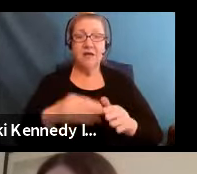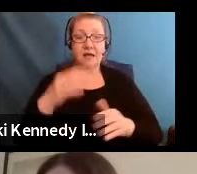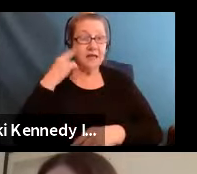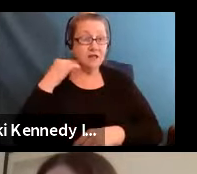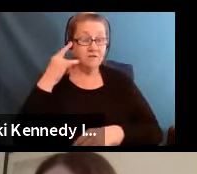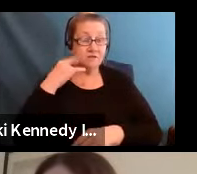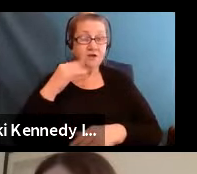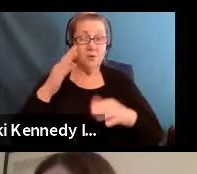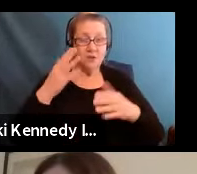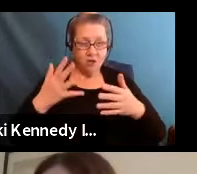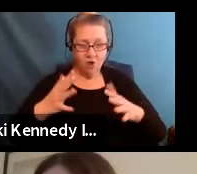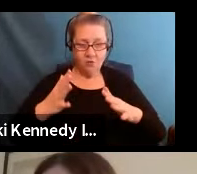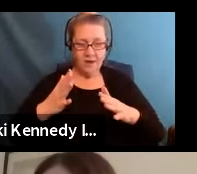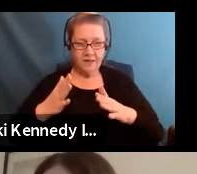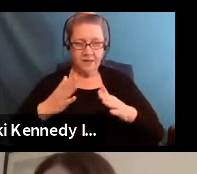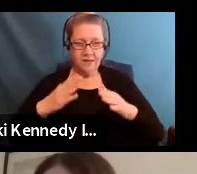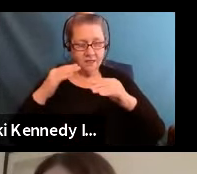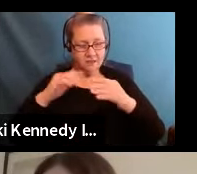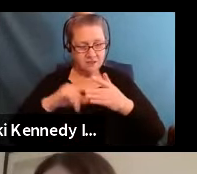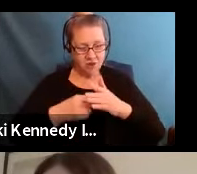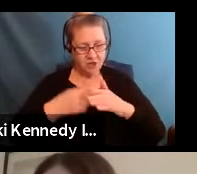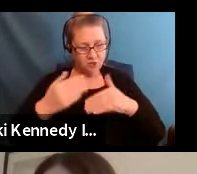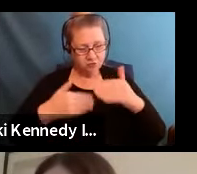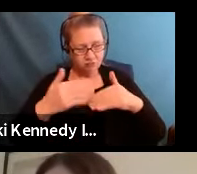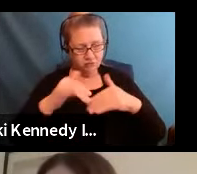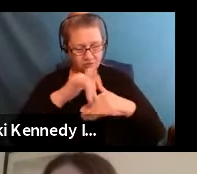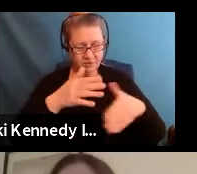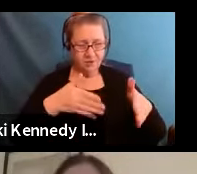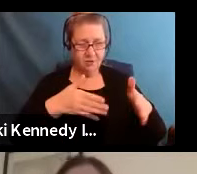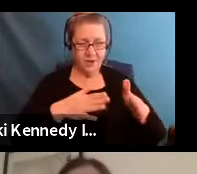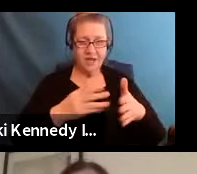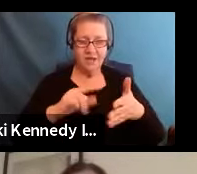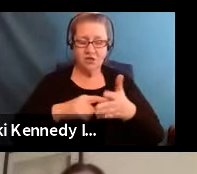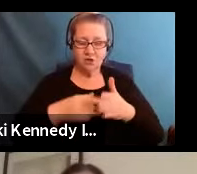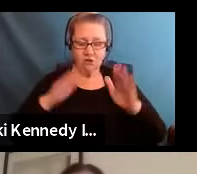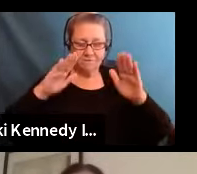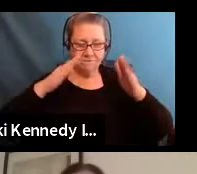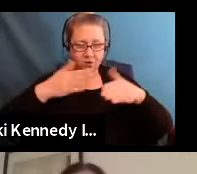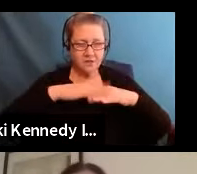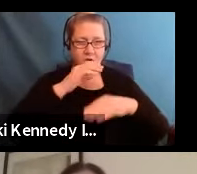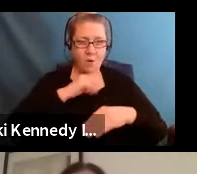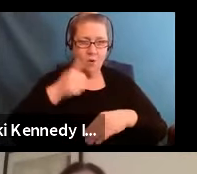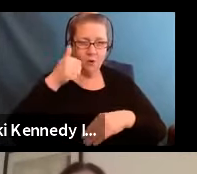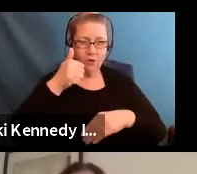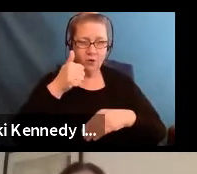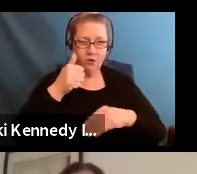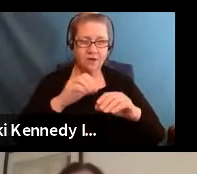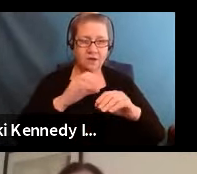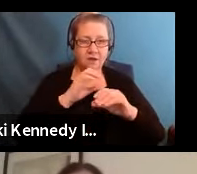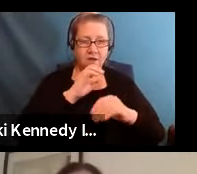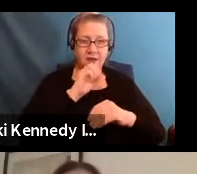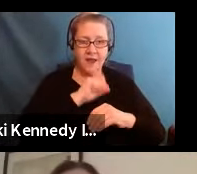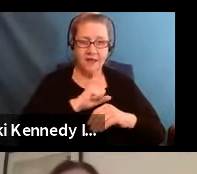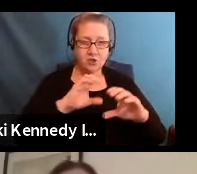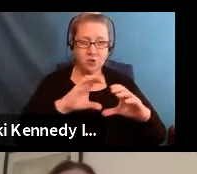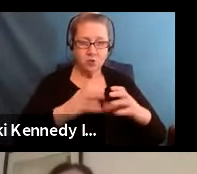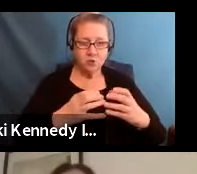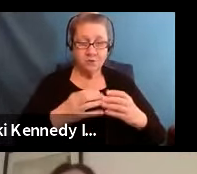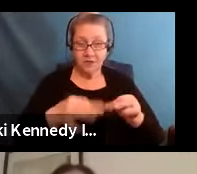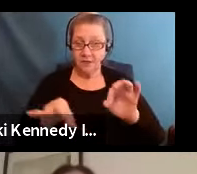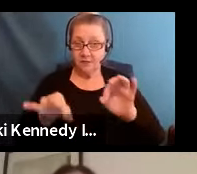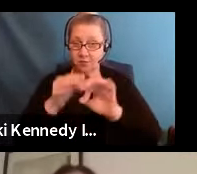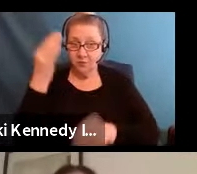in this direction to focus or prioritize older age groups. And one of the reasons why this is important,